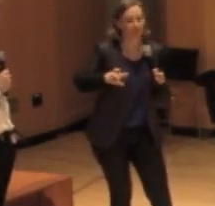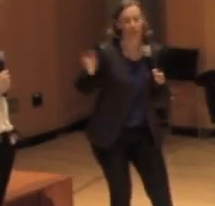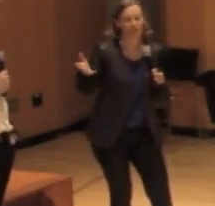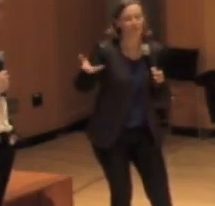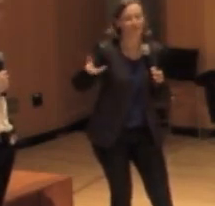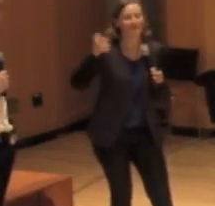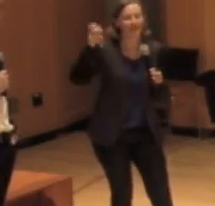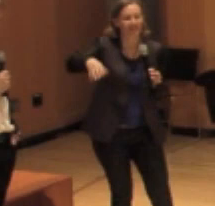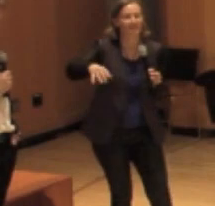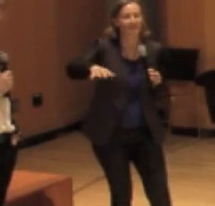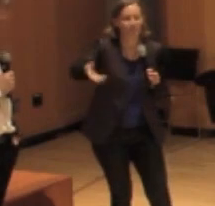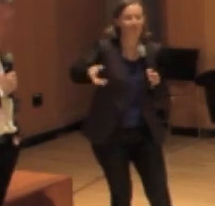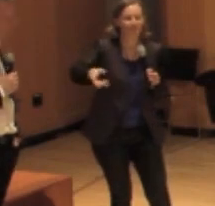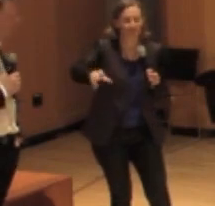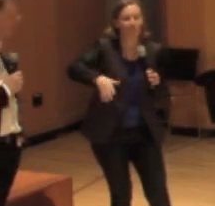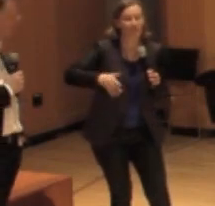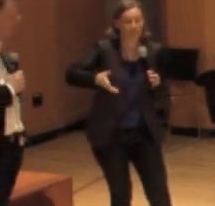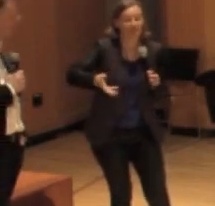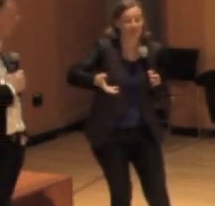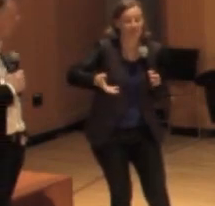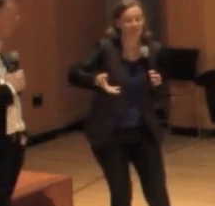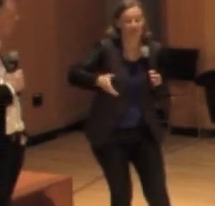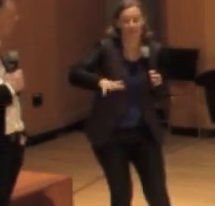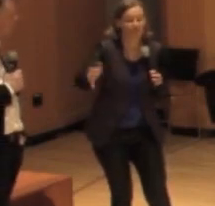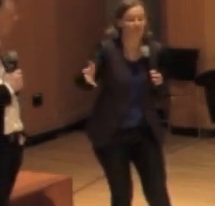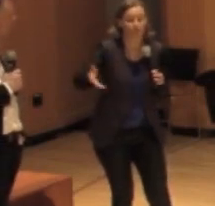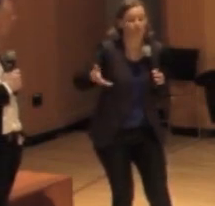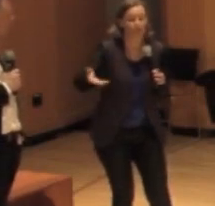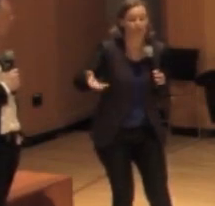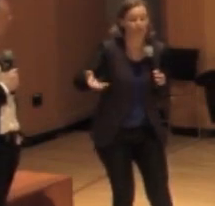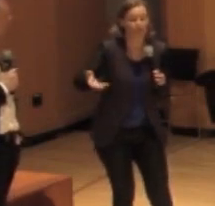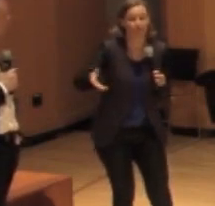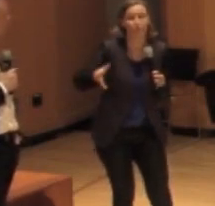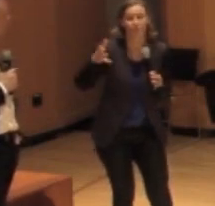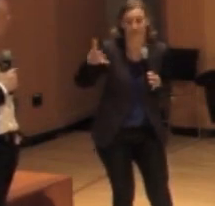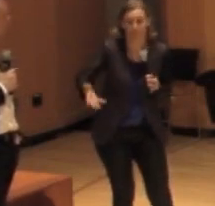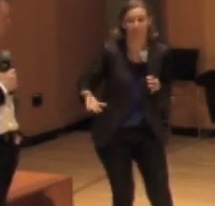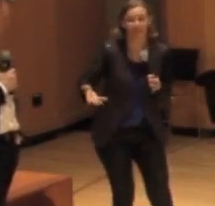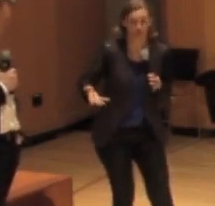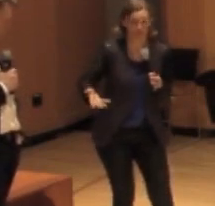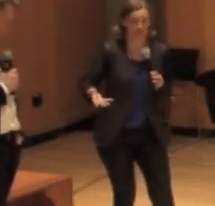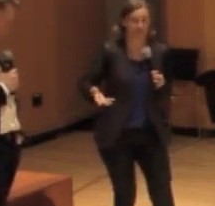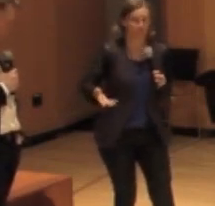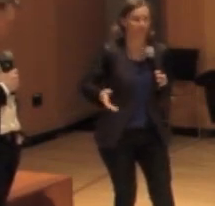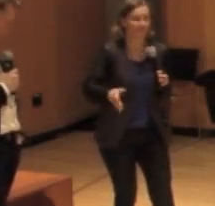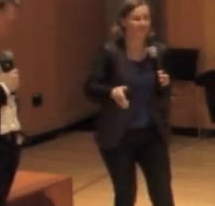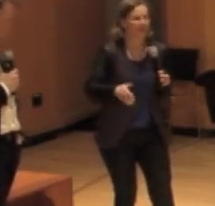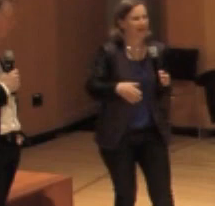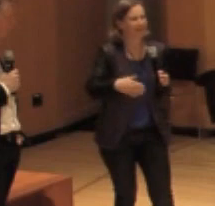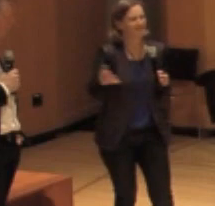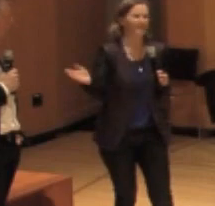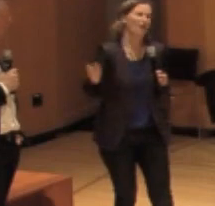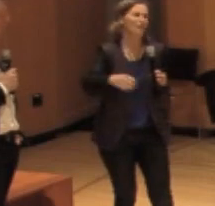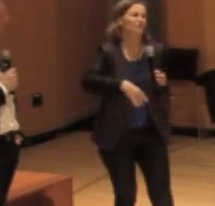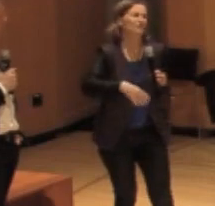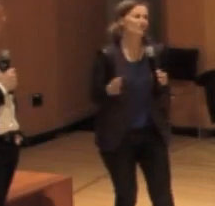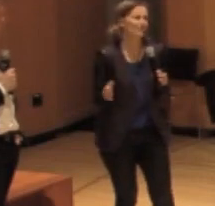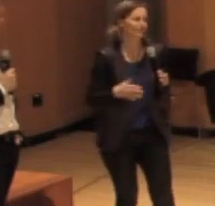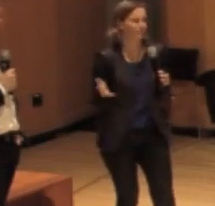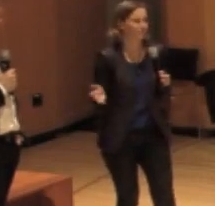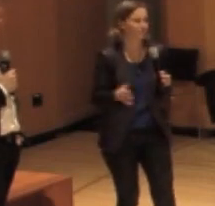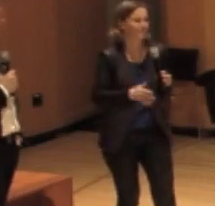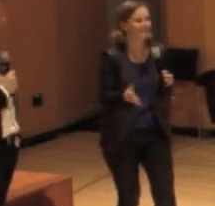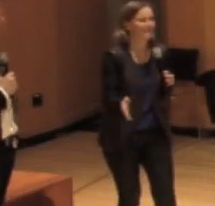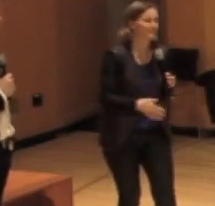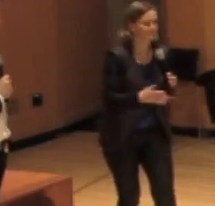and or because I had initially like been thinking I would just do the published version which was a British translation and I was like oh I'll just